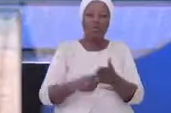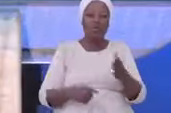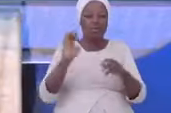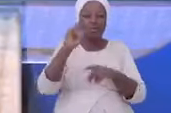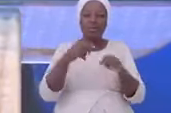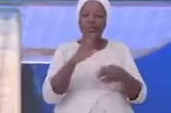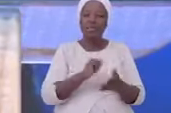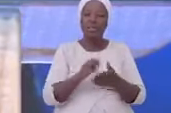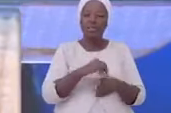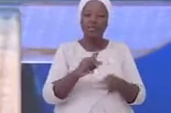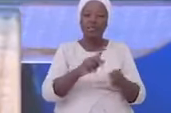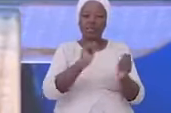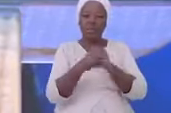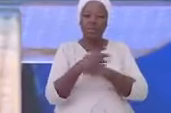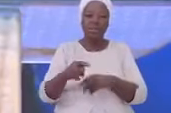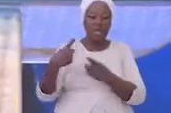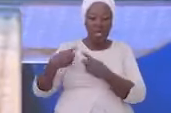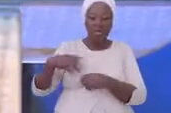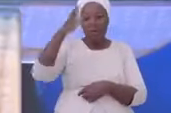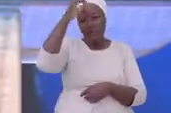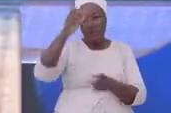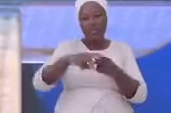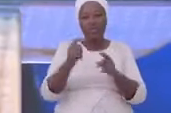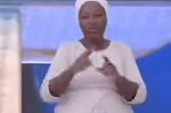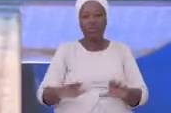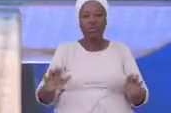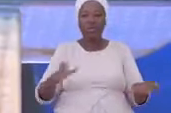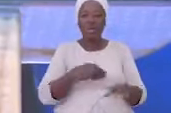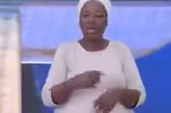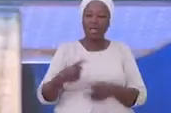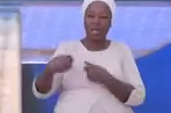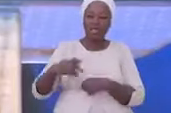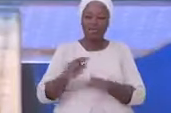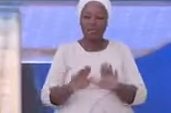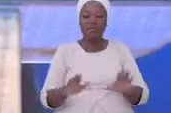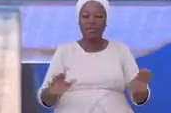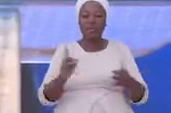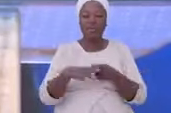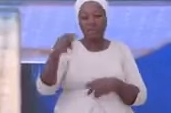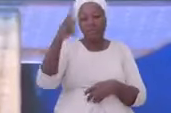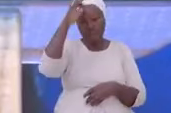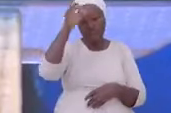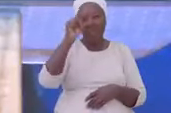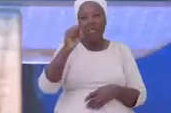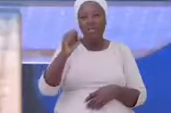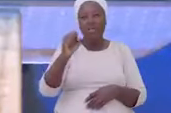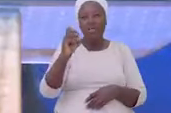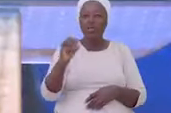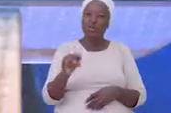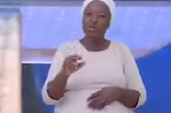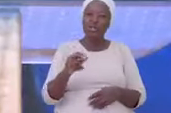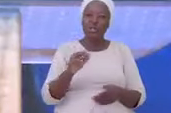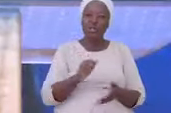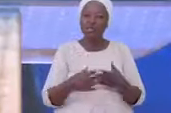fathers to the children, and the hearts of the children to their fathers, lest I come and smite the